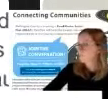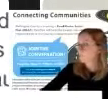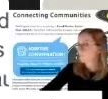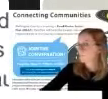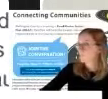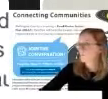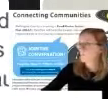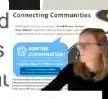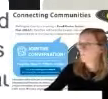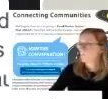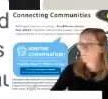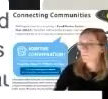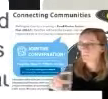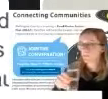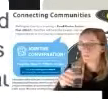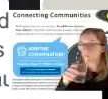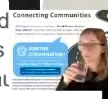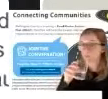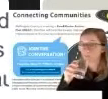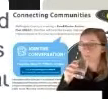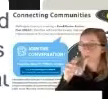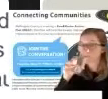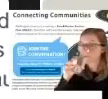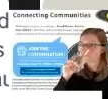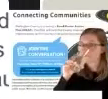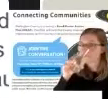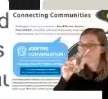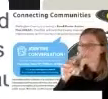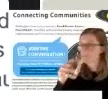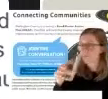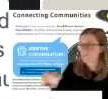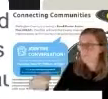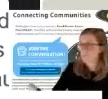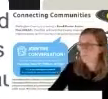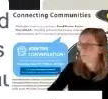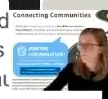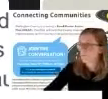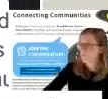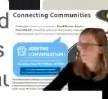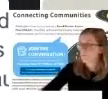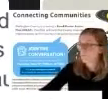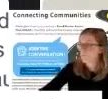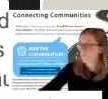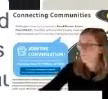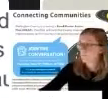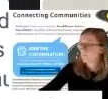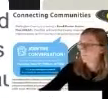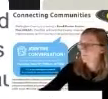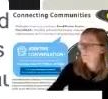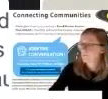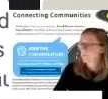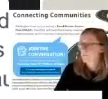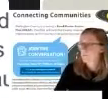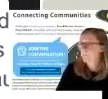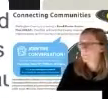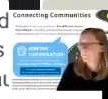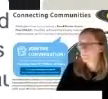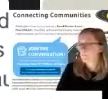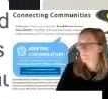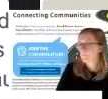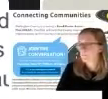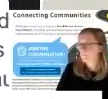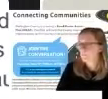looking at TSM versus the wide and existing, the TSM on the balance is preferred.